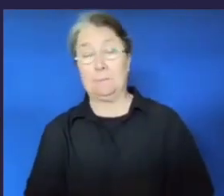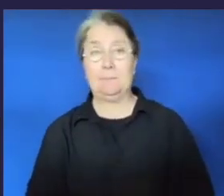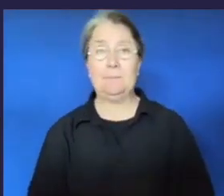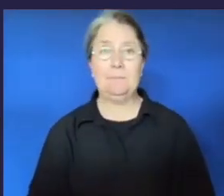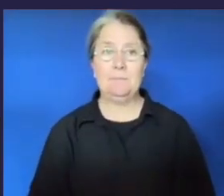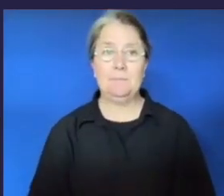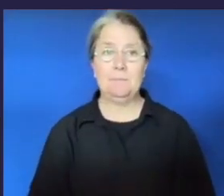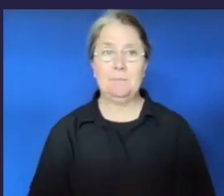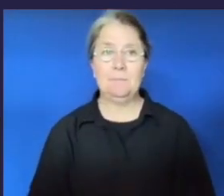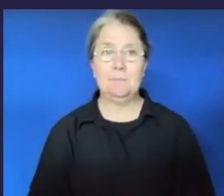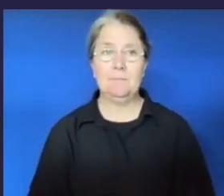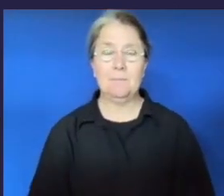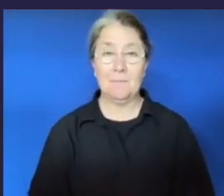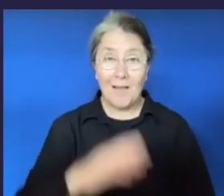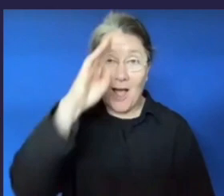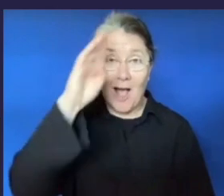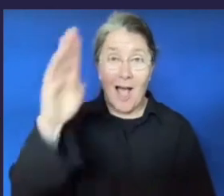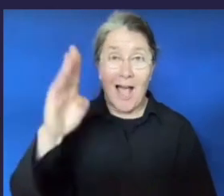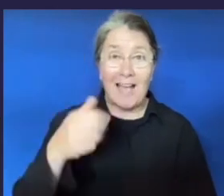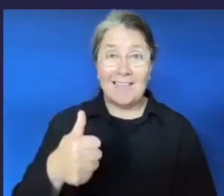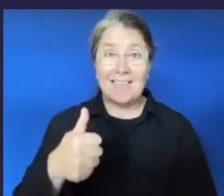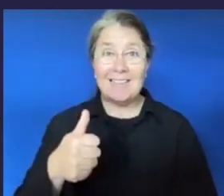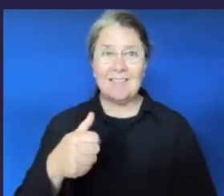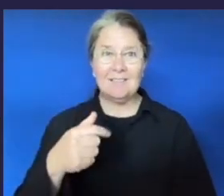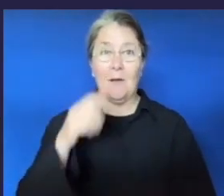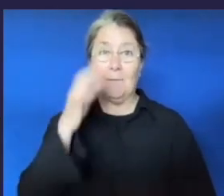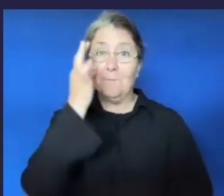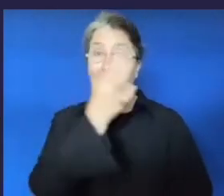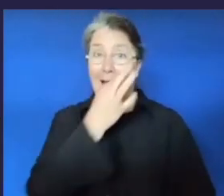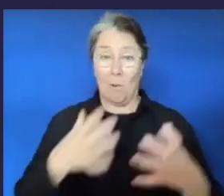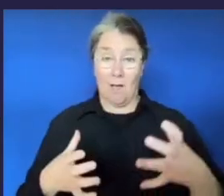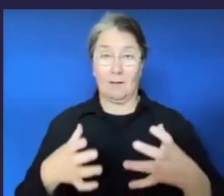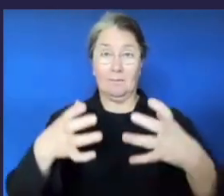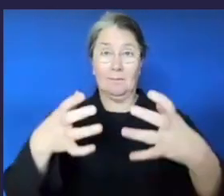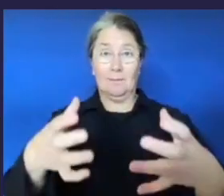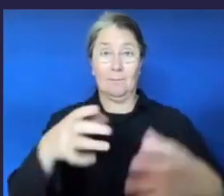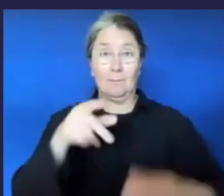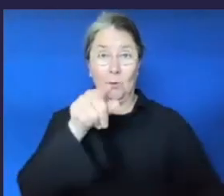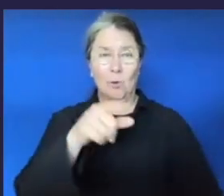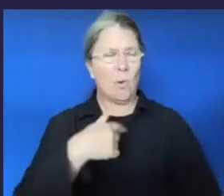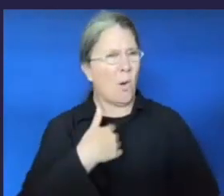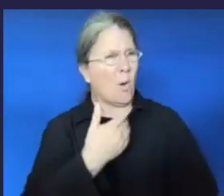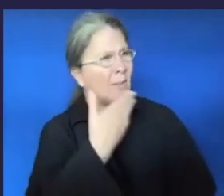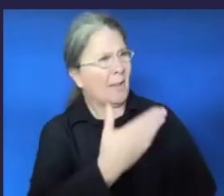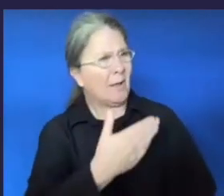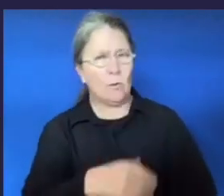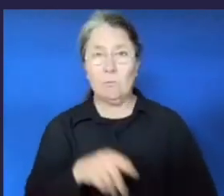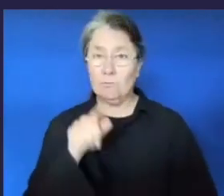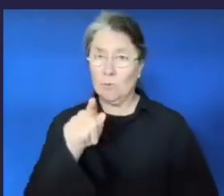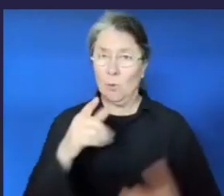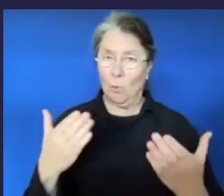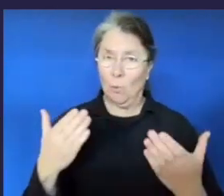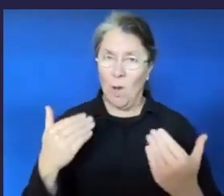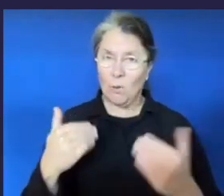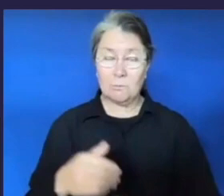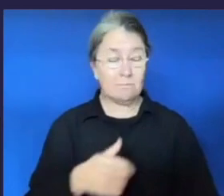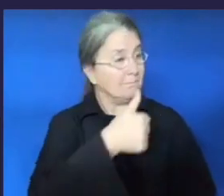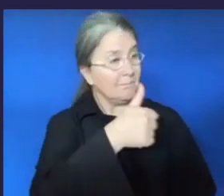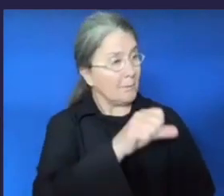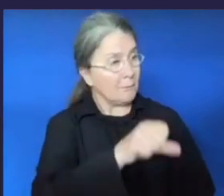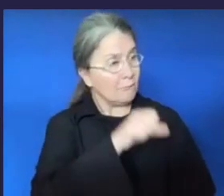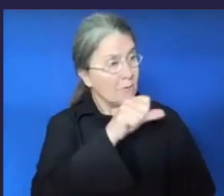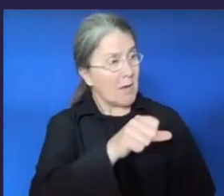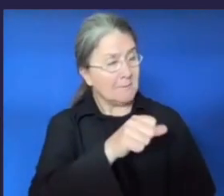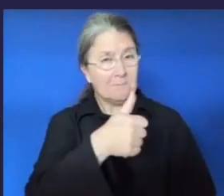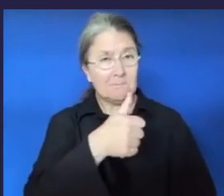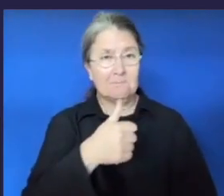Rach. Hi, this is for you. Oh, hi. Thank you. You're That is welcome. very kind. Thank you so It's much. all right. Thank you. It's